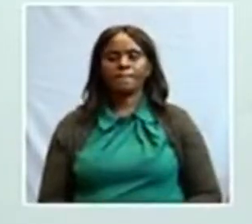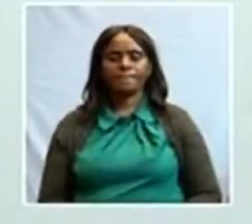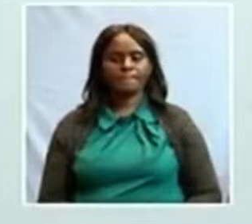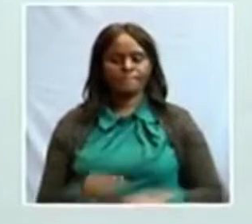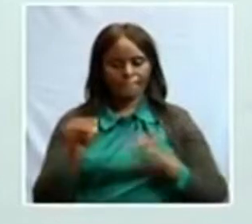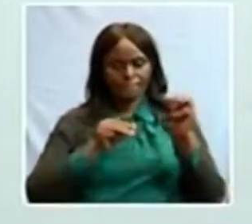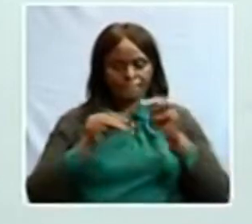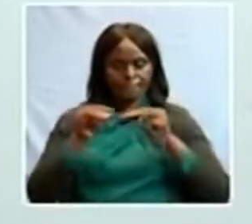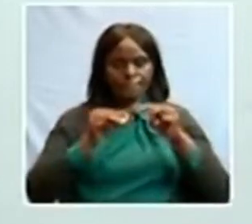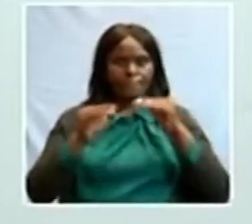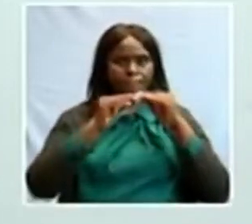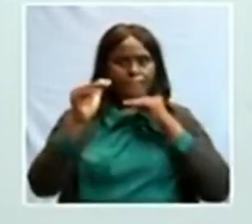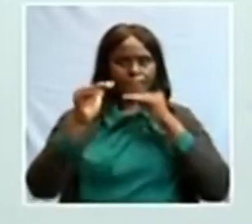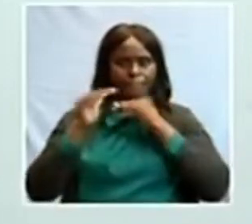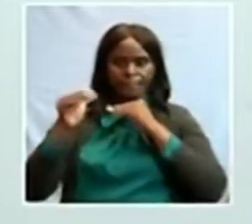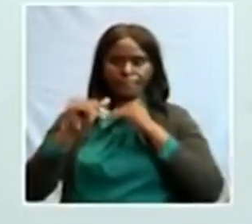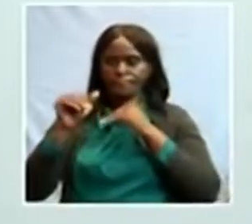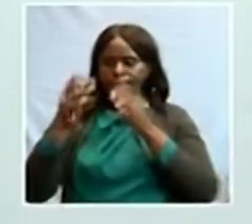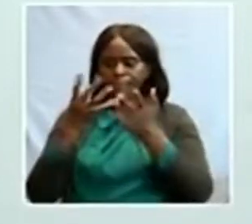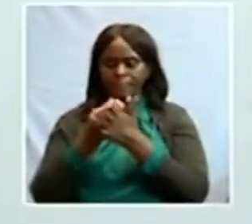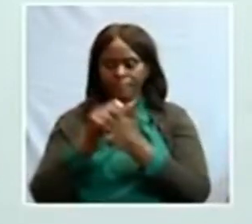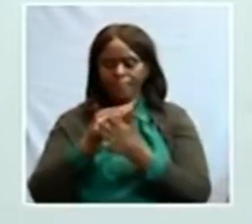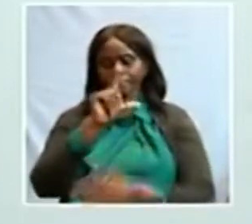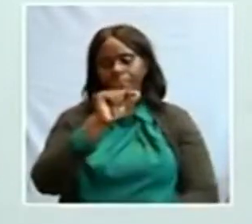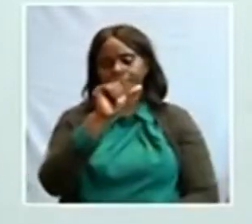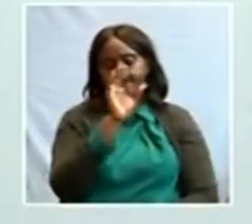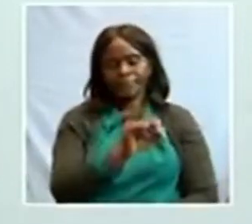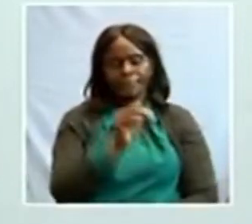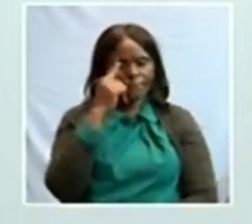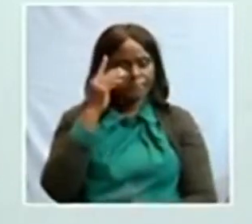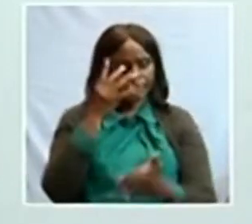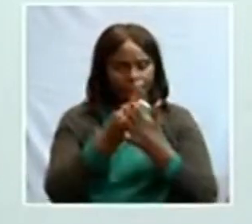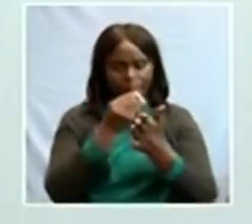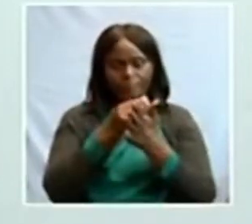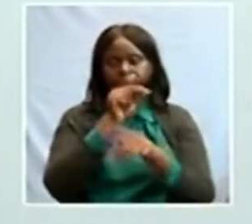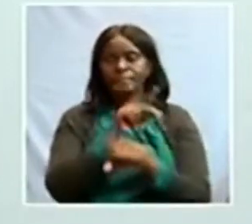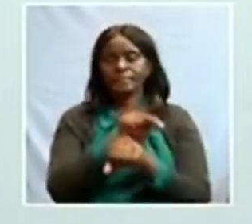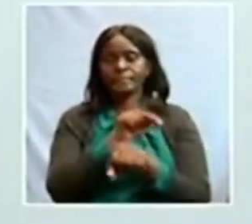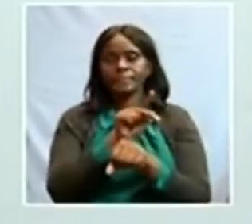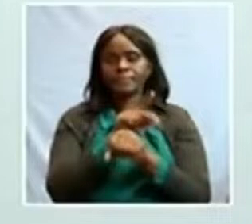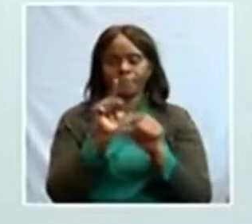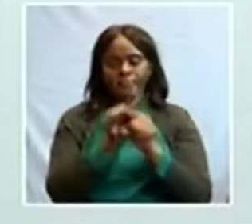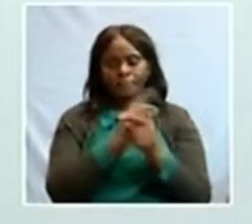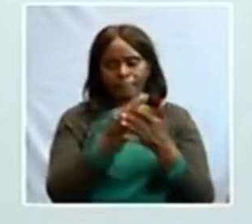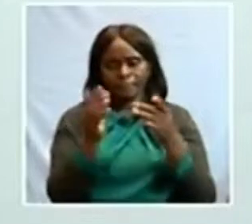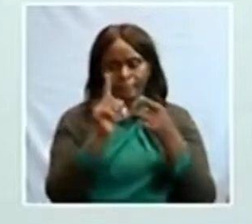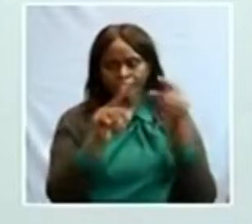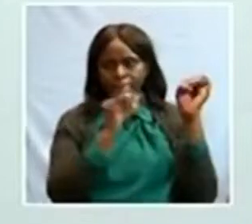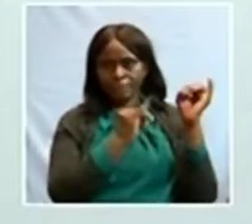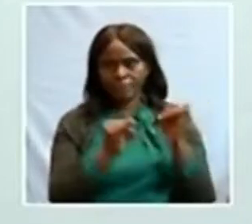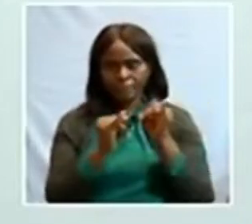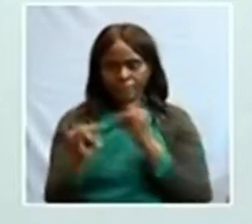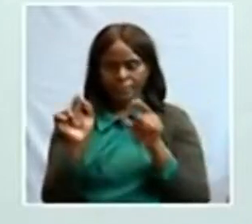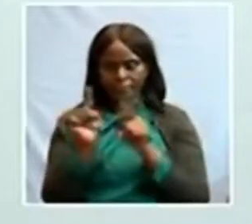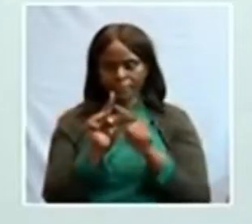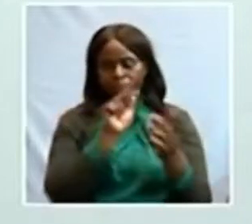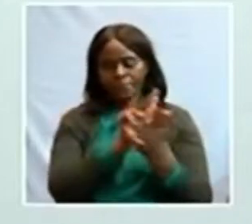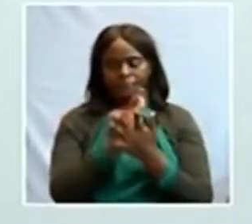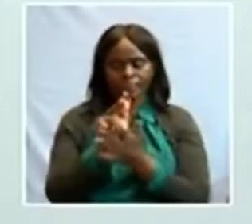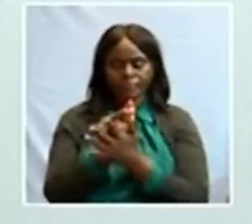management of equalization fund, 20% for capital projects. Failure to implement